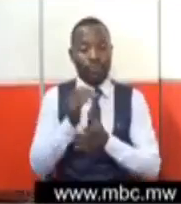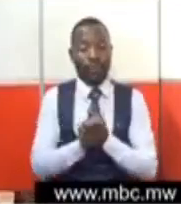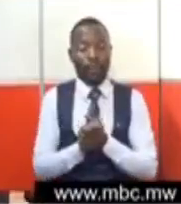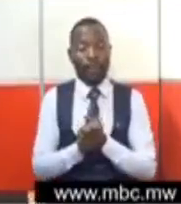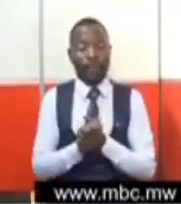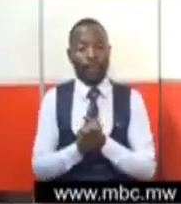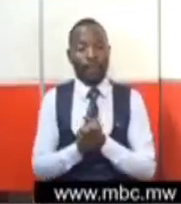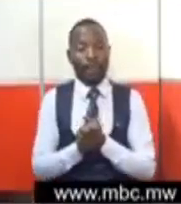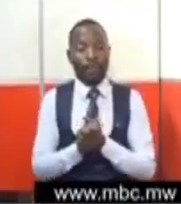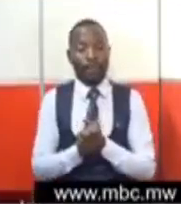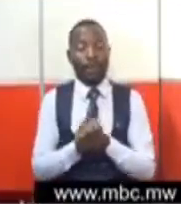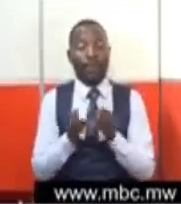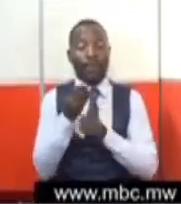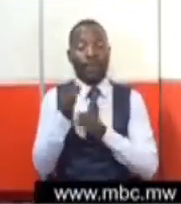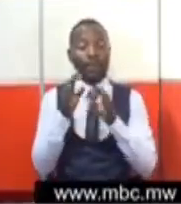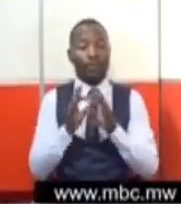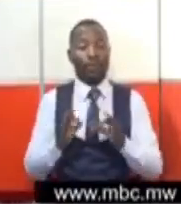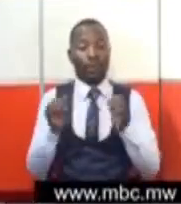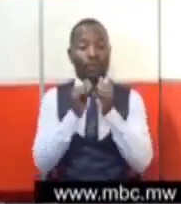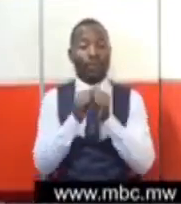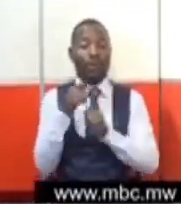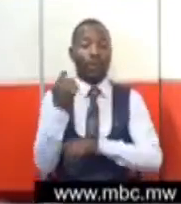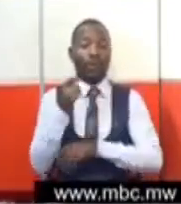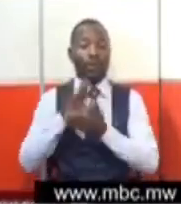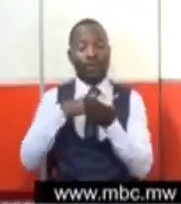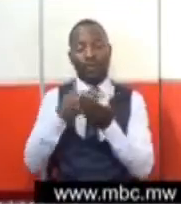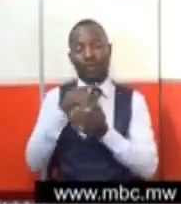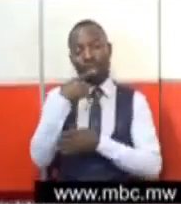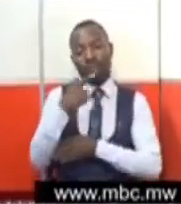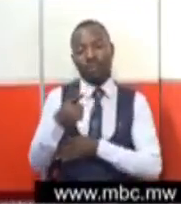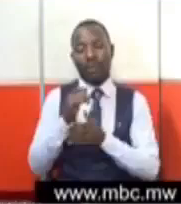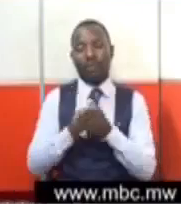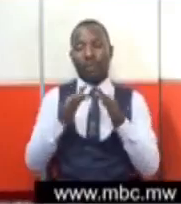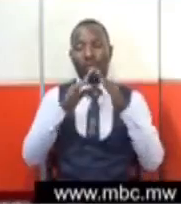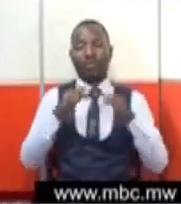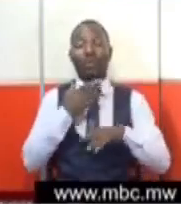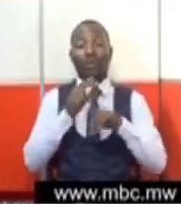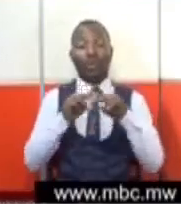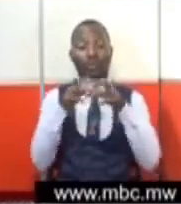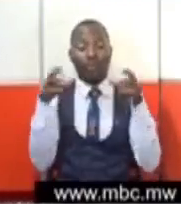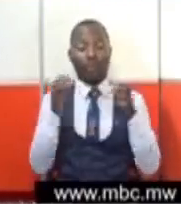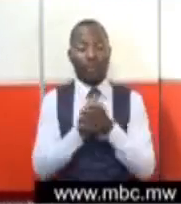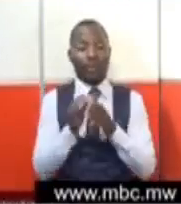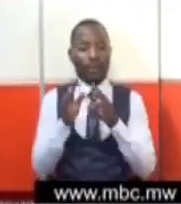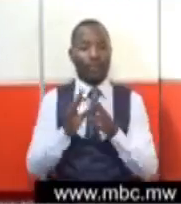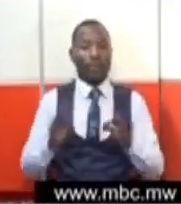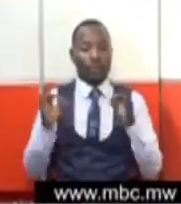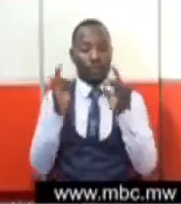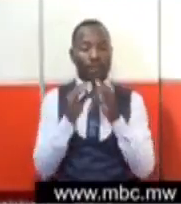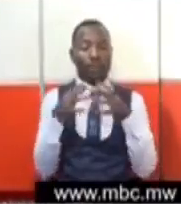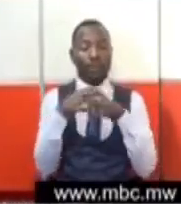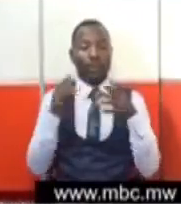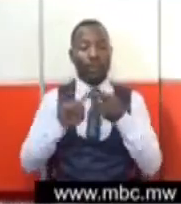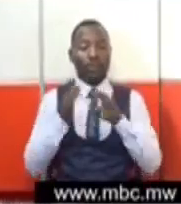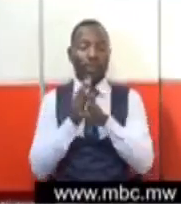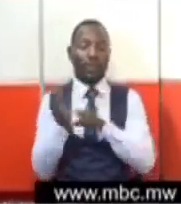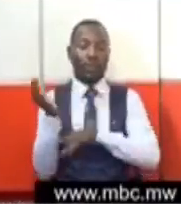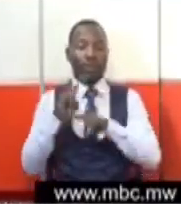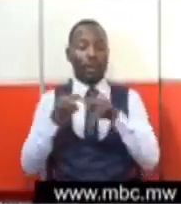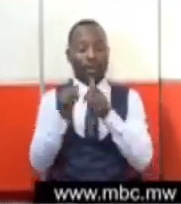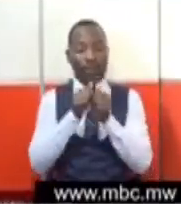Modon. This symposium is very important in Malawi because the housing needs are very great, and it's important for different partners to come